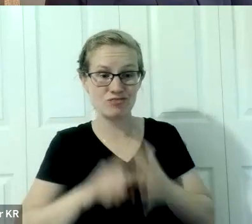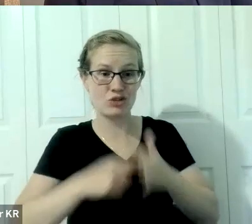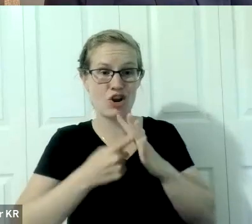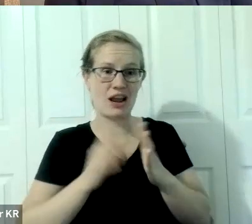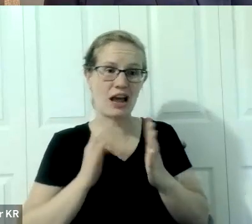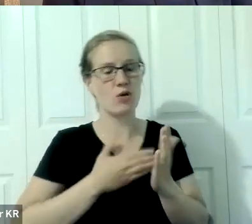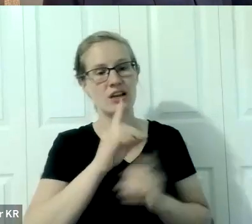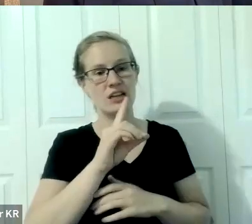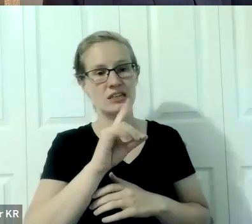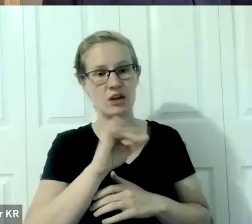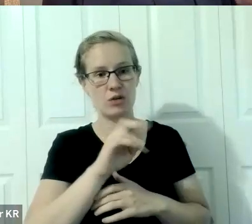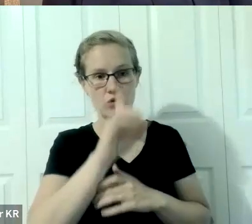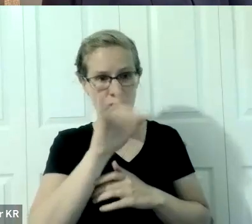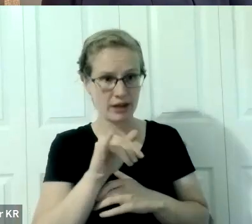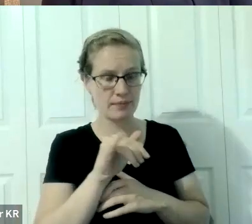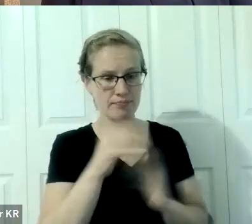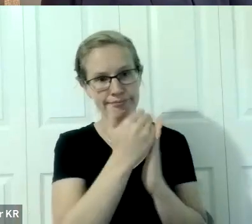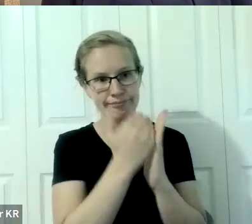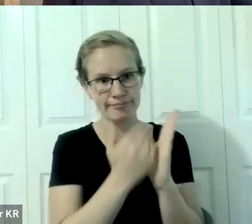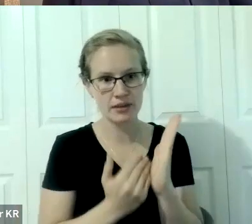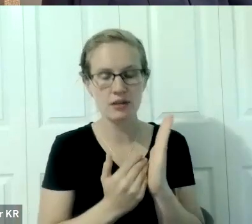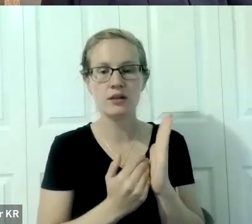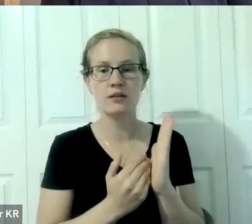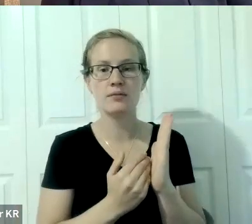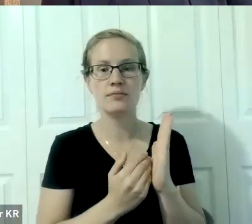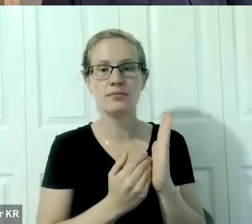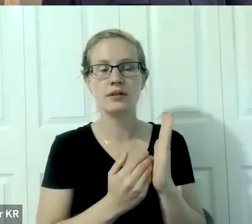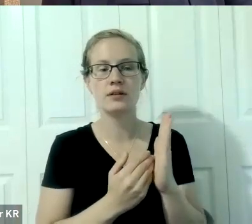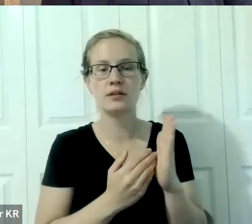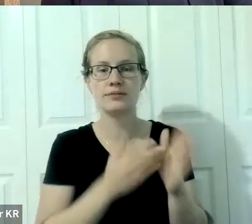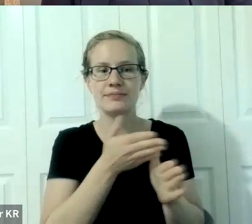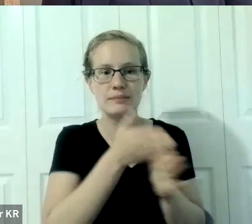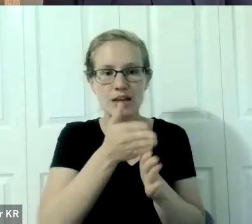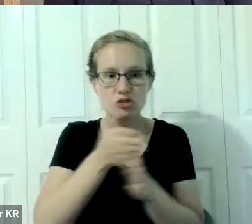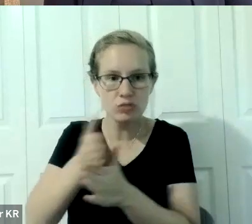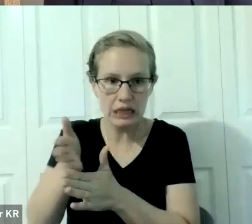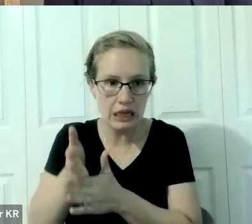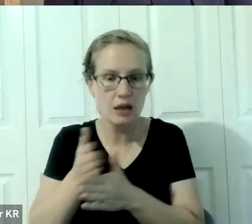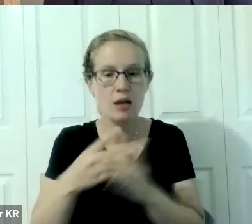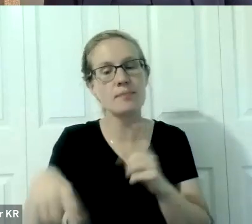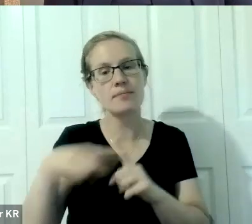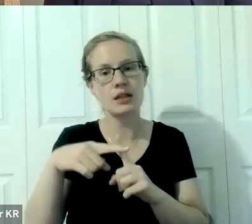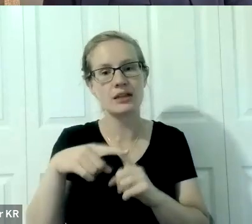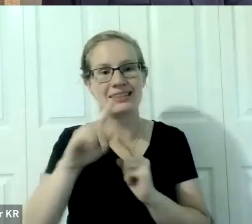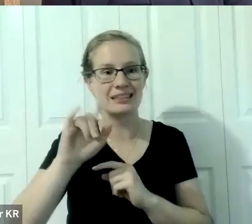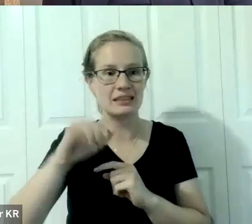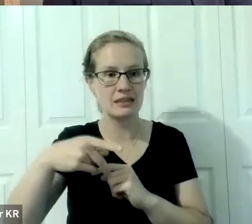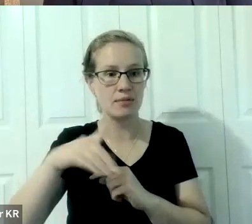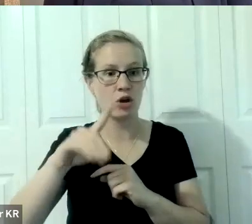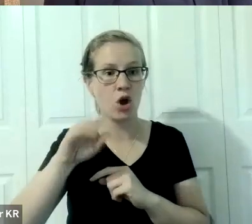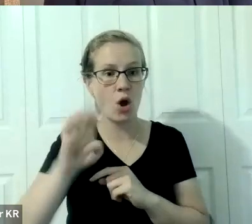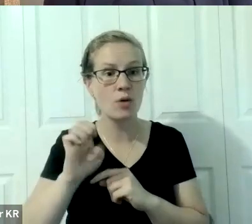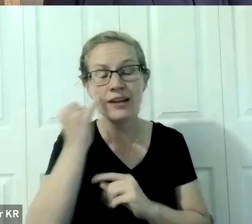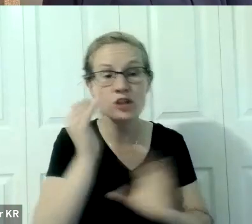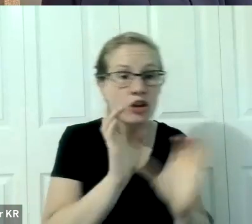directory, which is, actually organized by specialty and zip code. So if you're